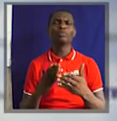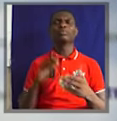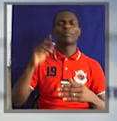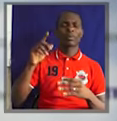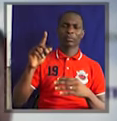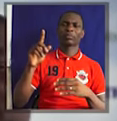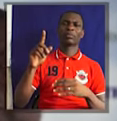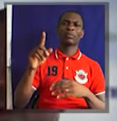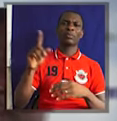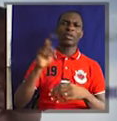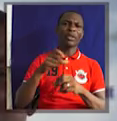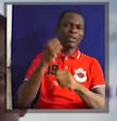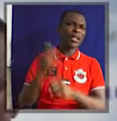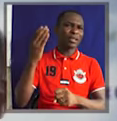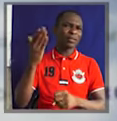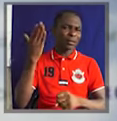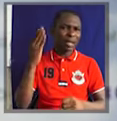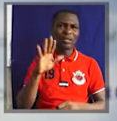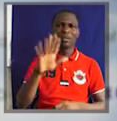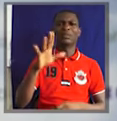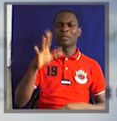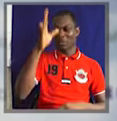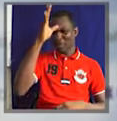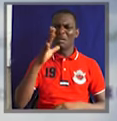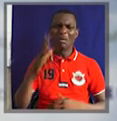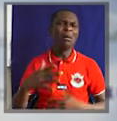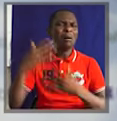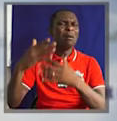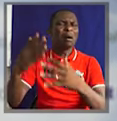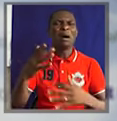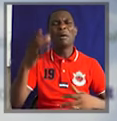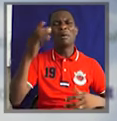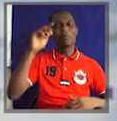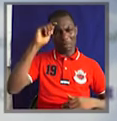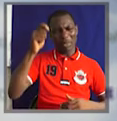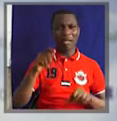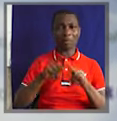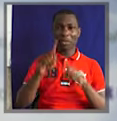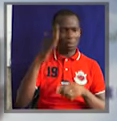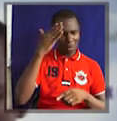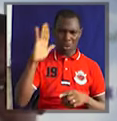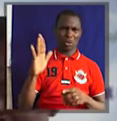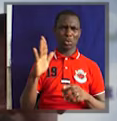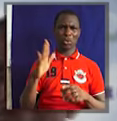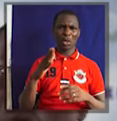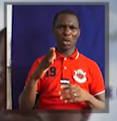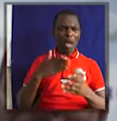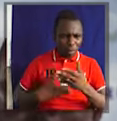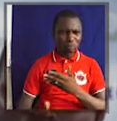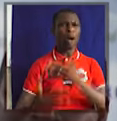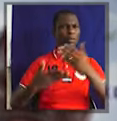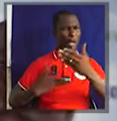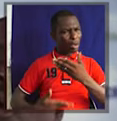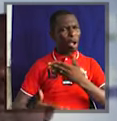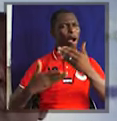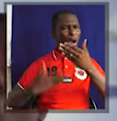back, no. Now, na be a horn, sabe. No, you're down for about 20 more. And what the bell will be, and will be the bell